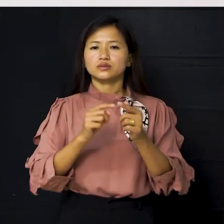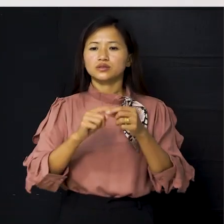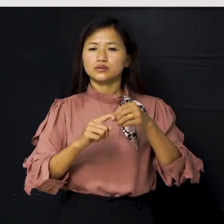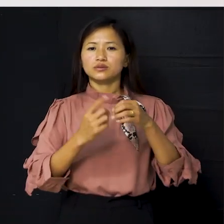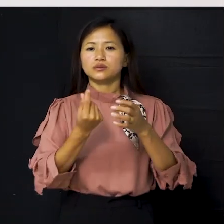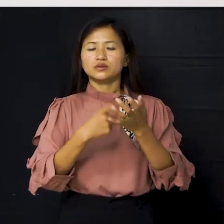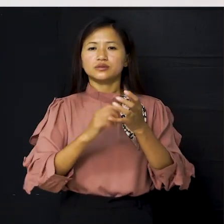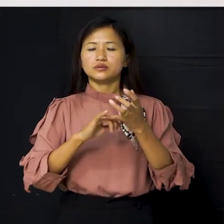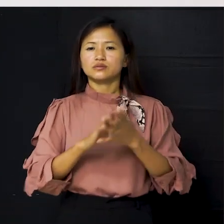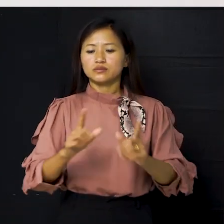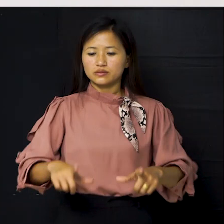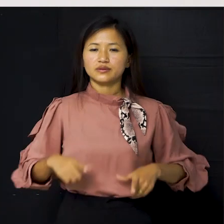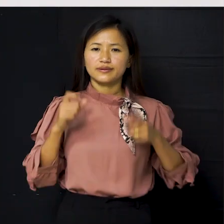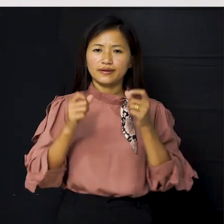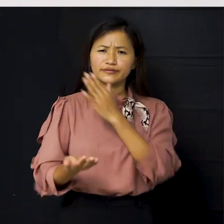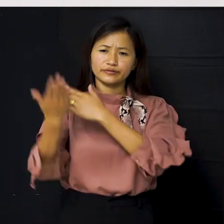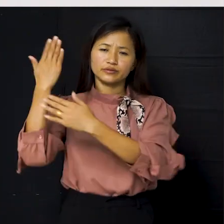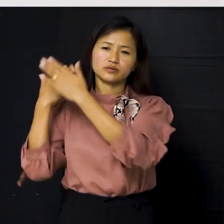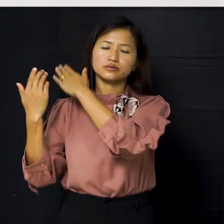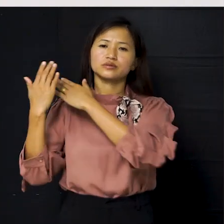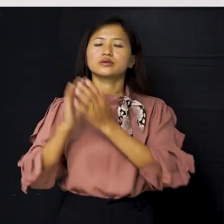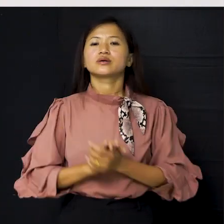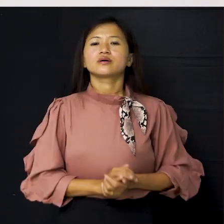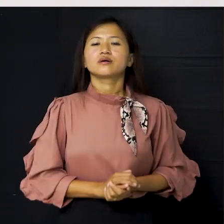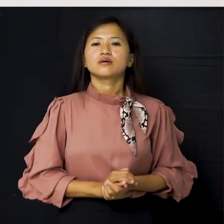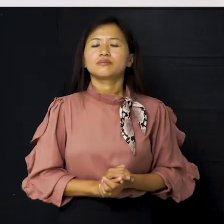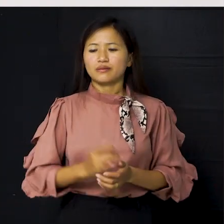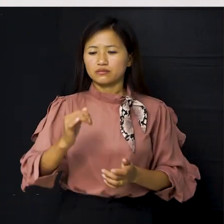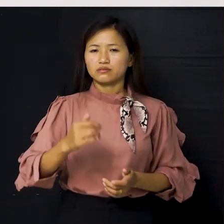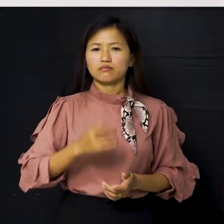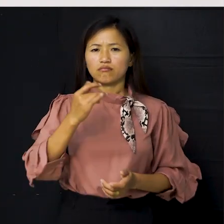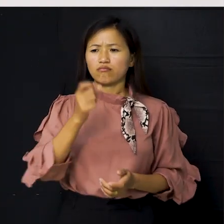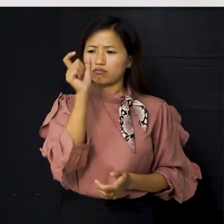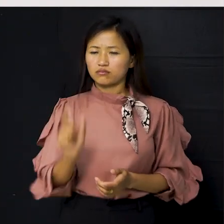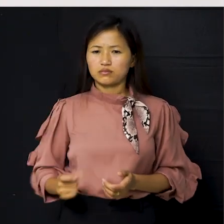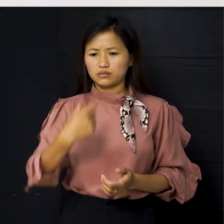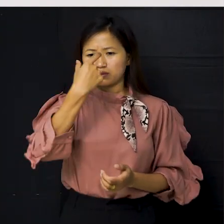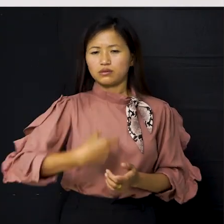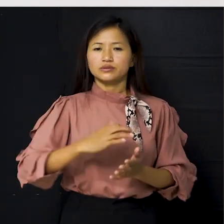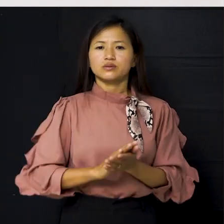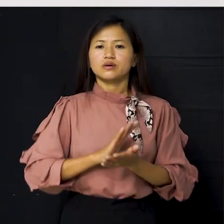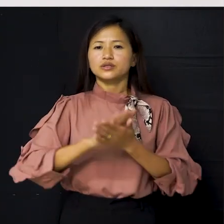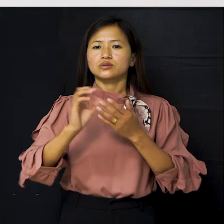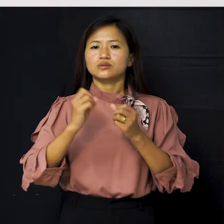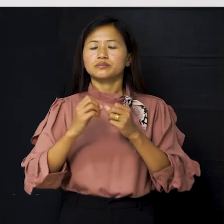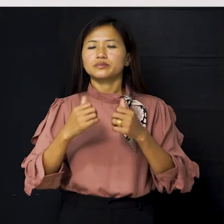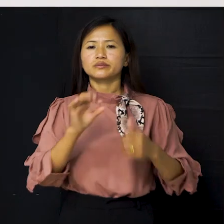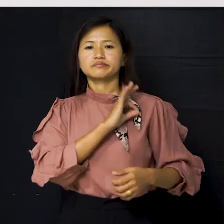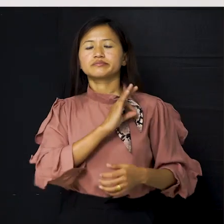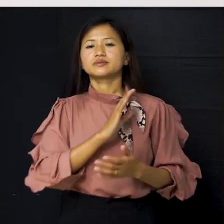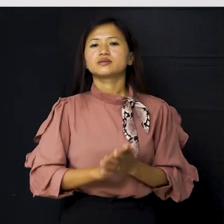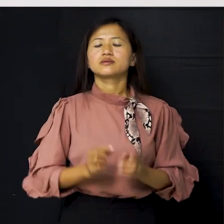of them talks about the life history, their personal hobbies, some of them talks about